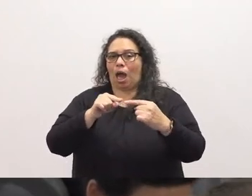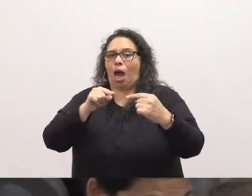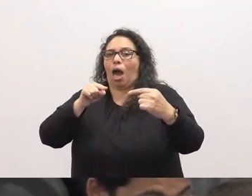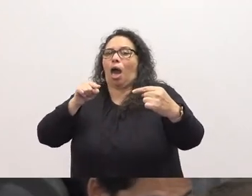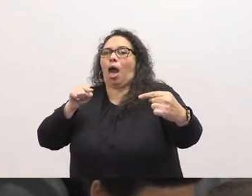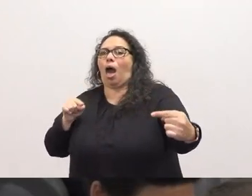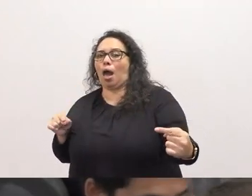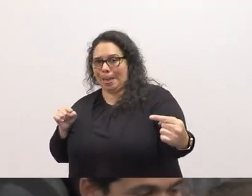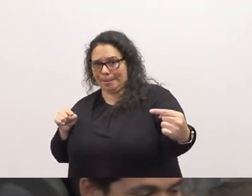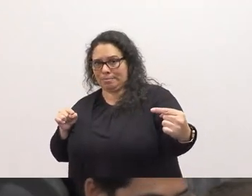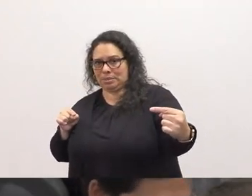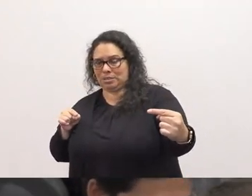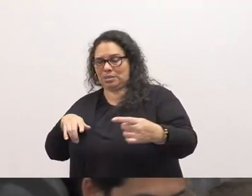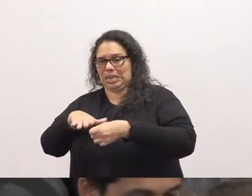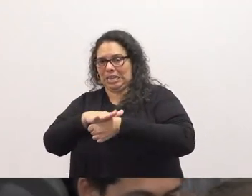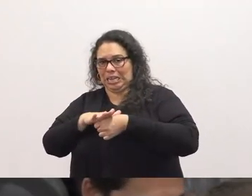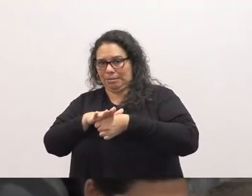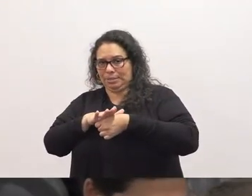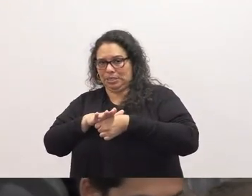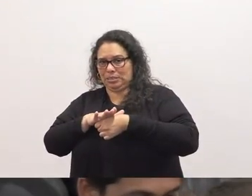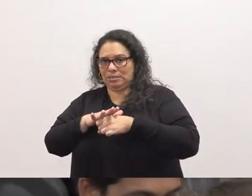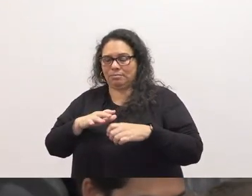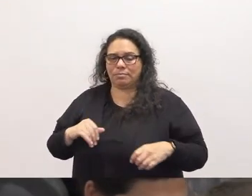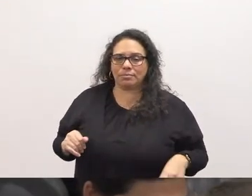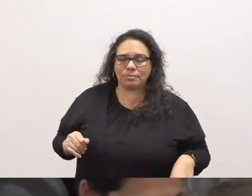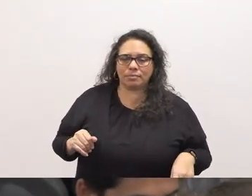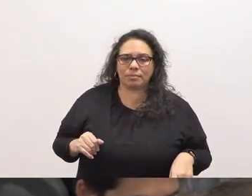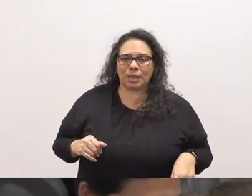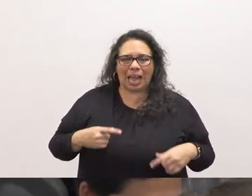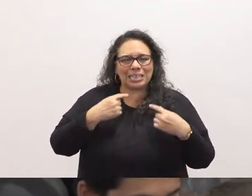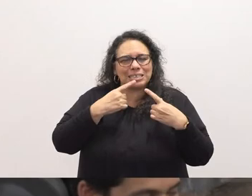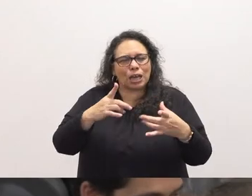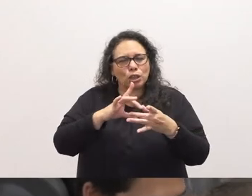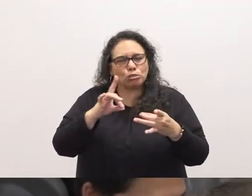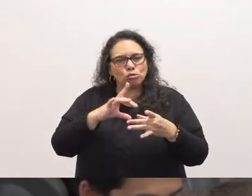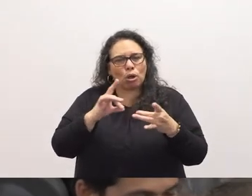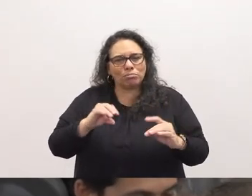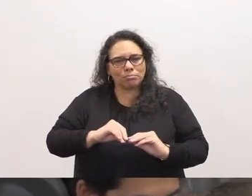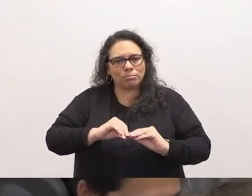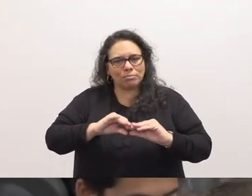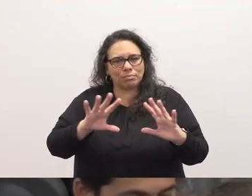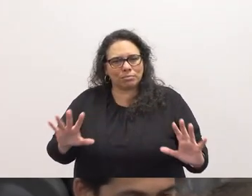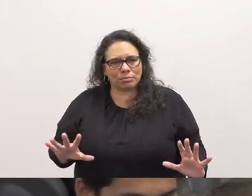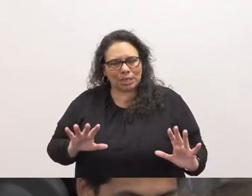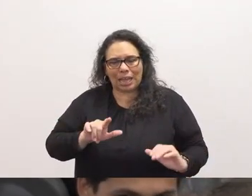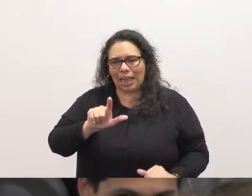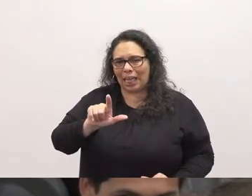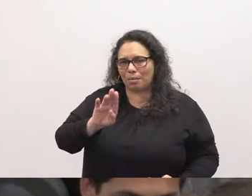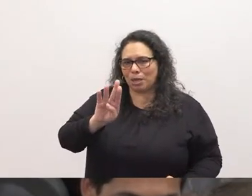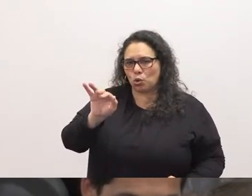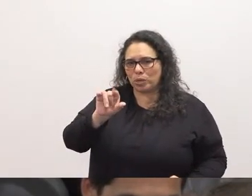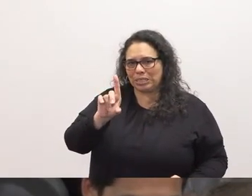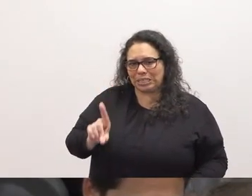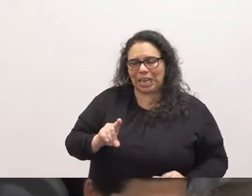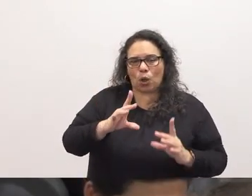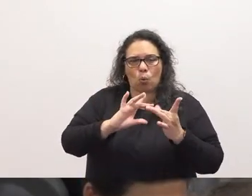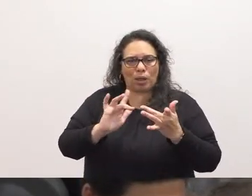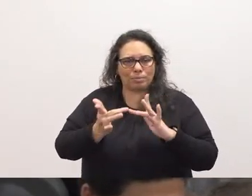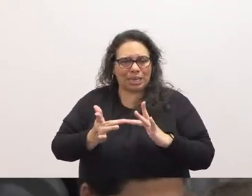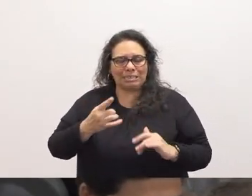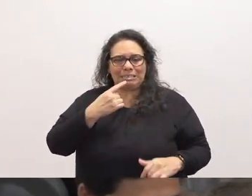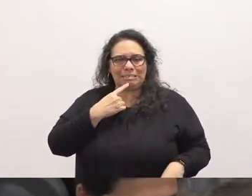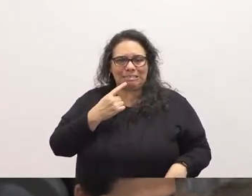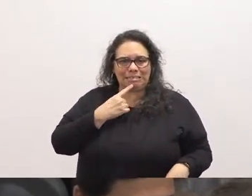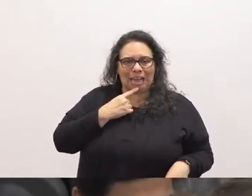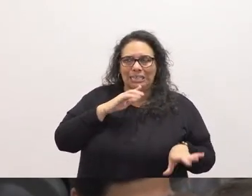opposite corner of campus. I tell you this story to make clear that while the LBUSD website claims a